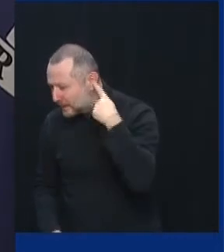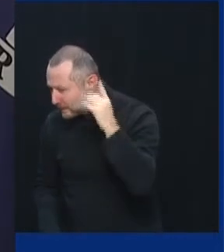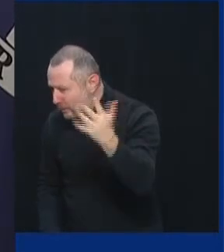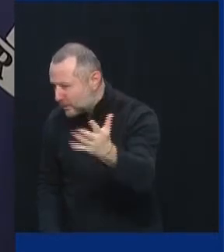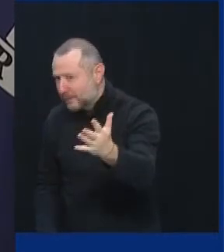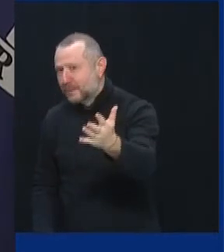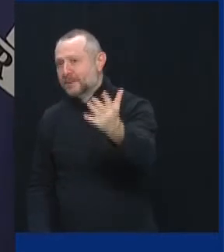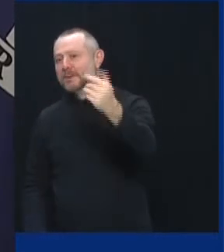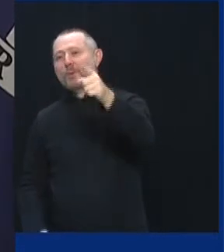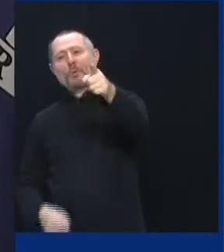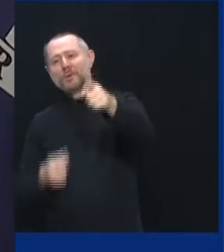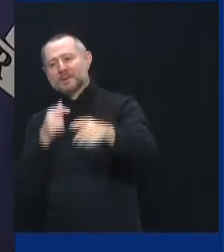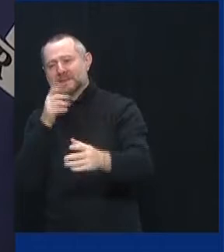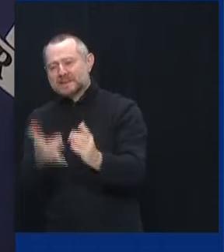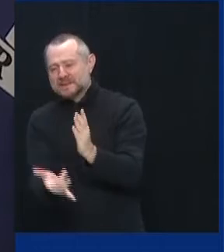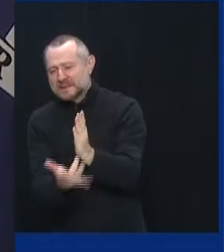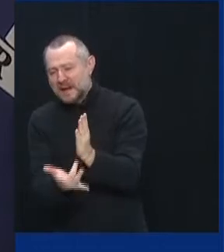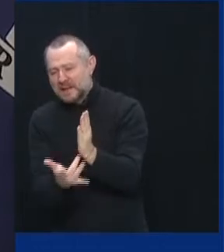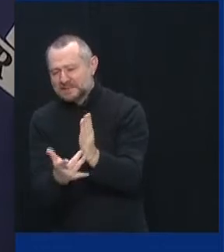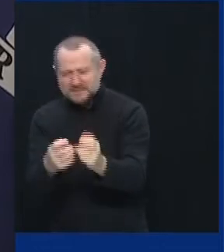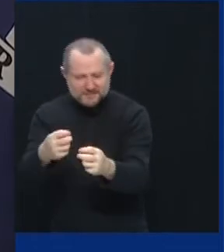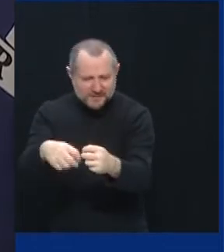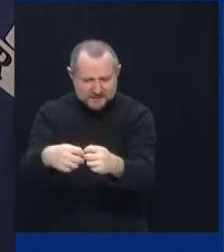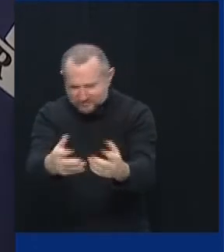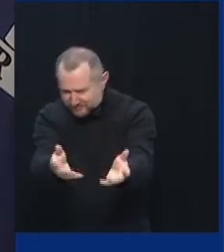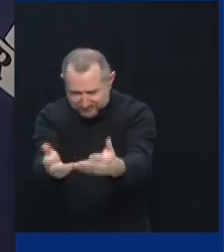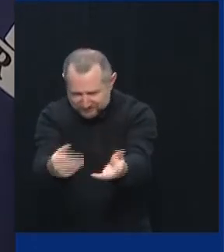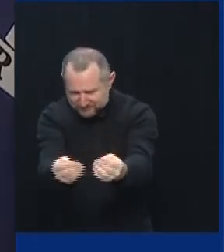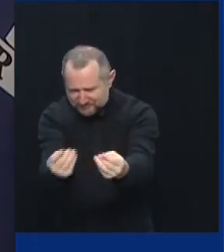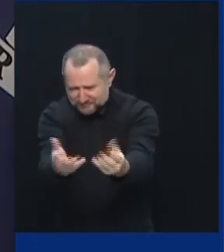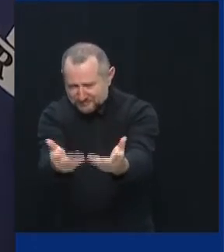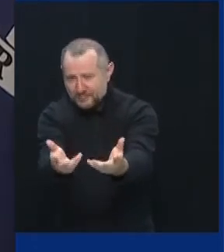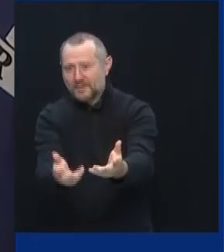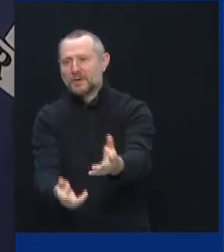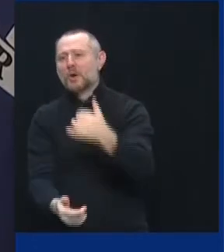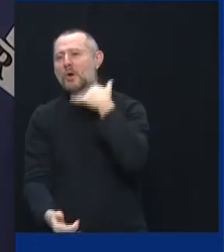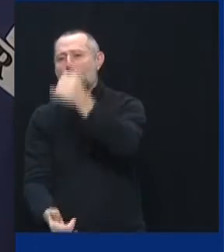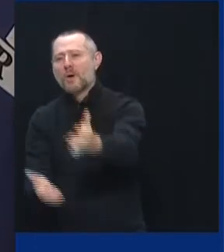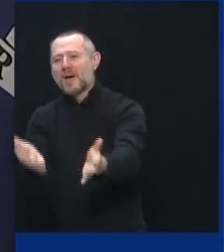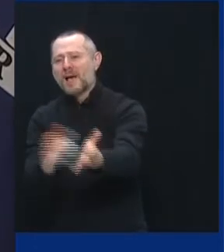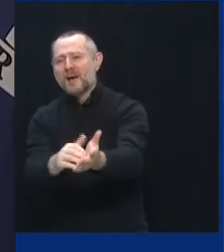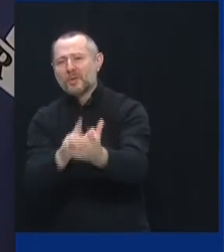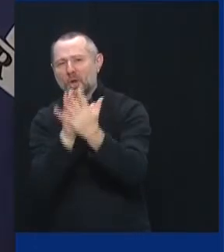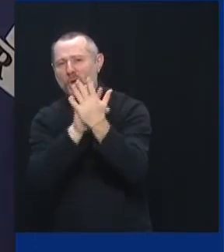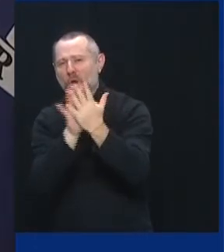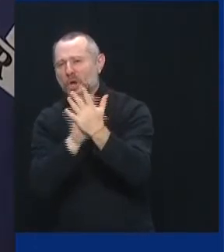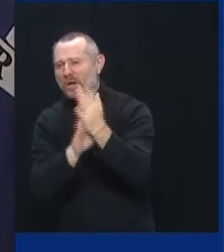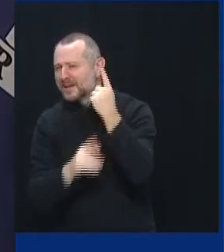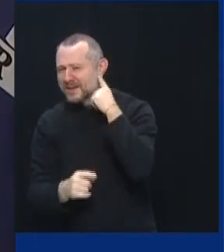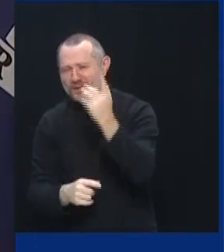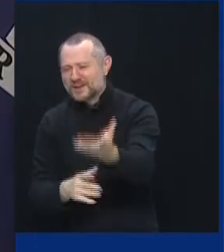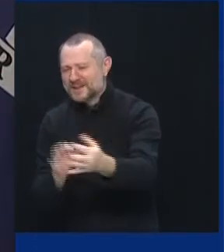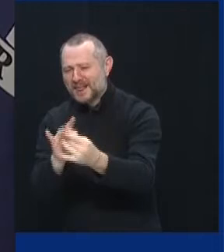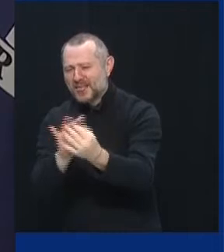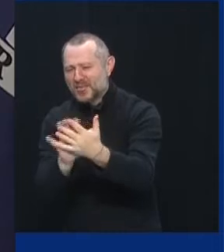There's a technical difficulty. I'll call you back. I'm losing you.